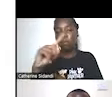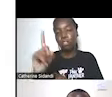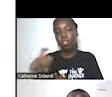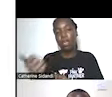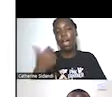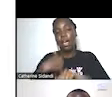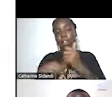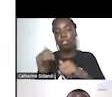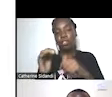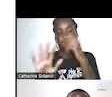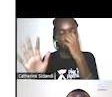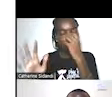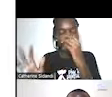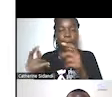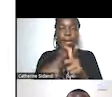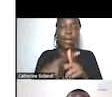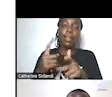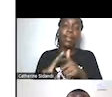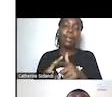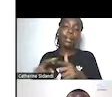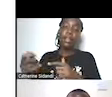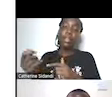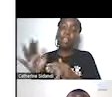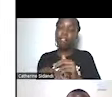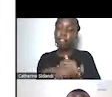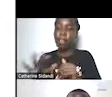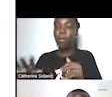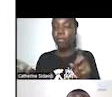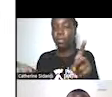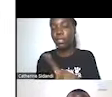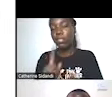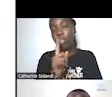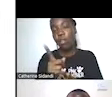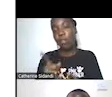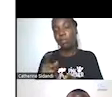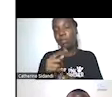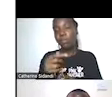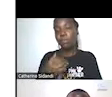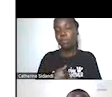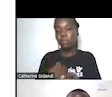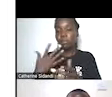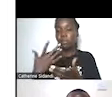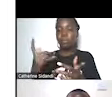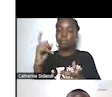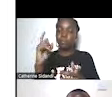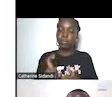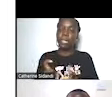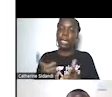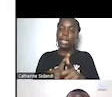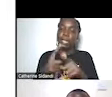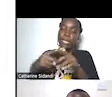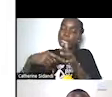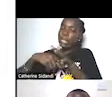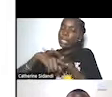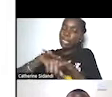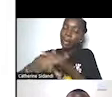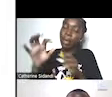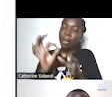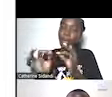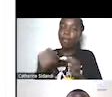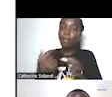the environment. This is why we do the SWOT analysis, just to come in and help us. And deep and deep and deep, if I borrow from whatever we learned